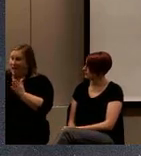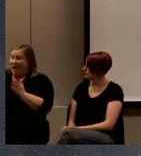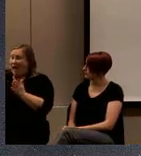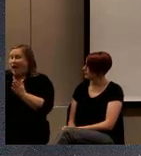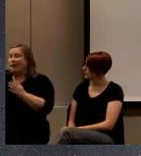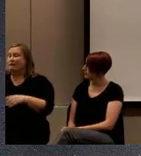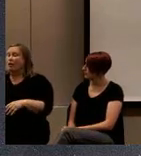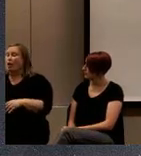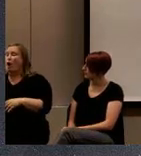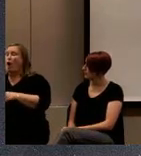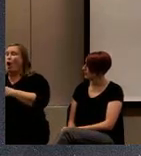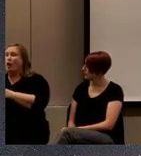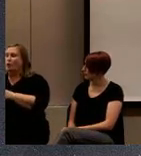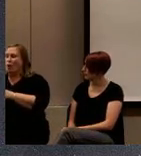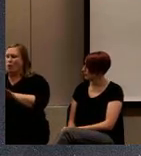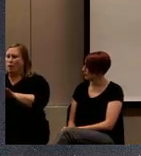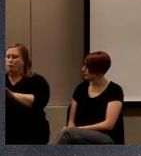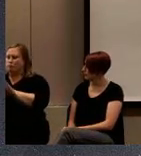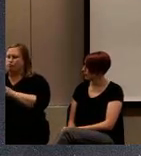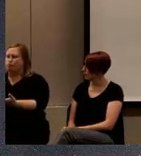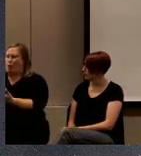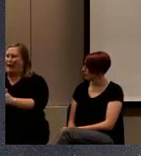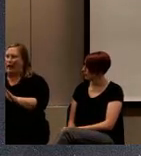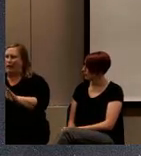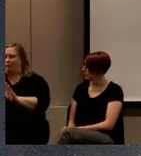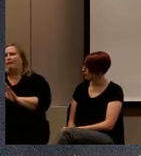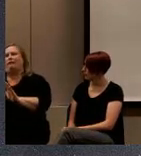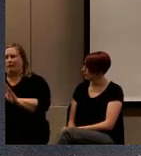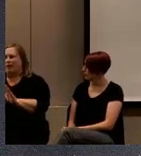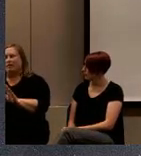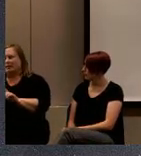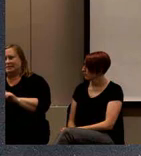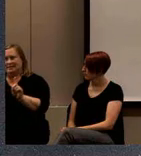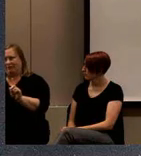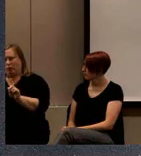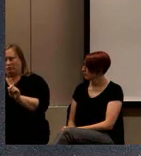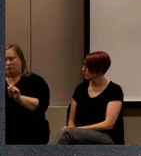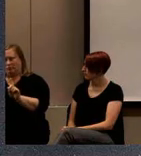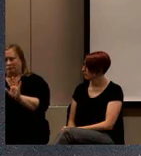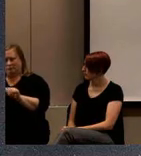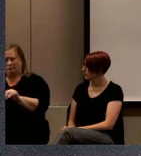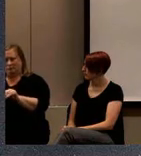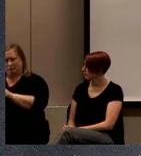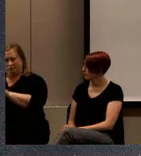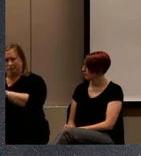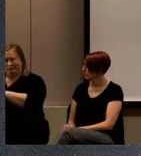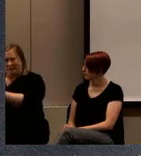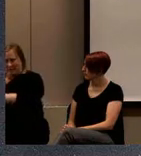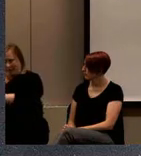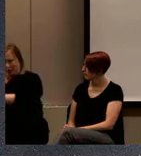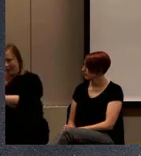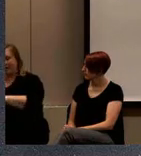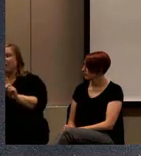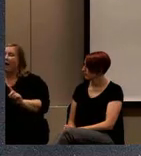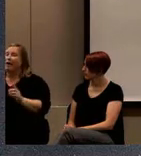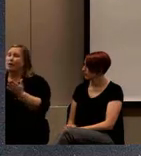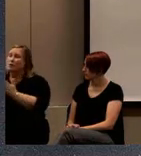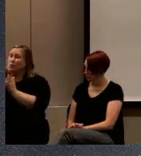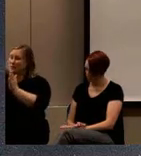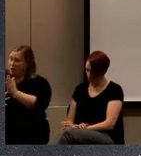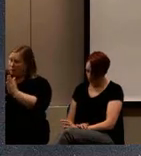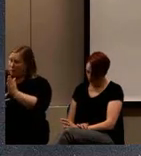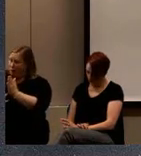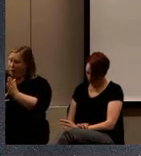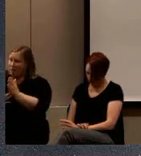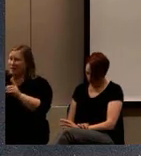Auto braking, you know, and that gets into a whole other can of worms, but you know, as these technologies come out, there's